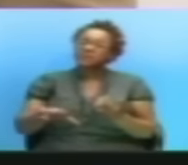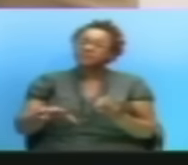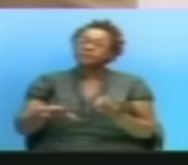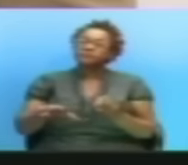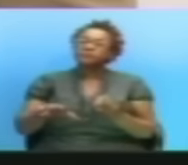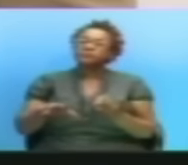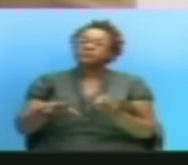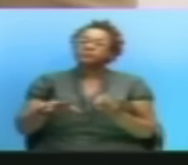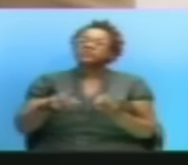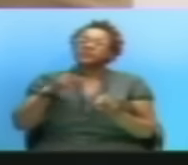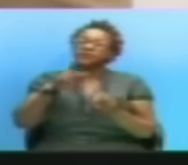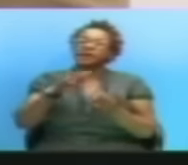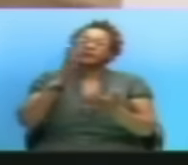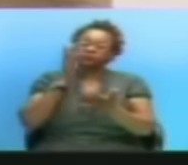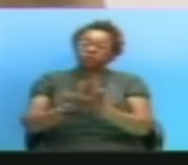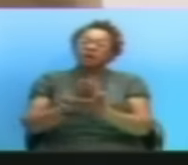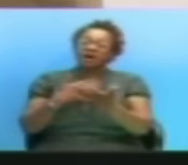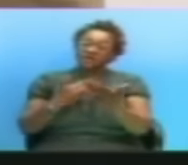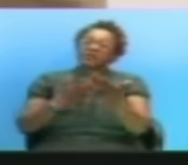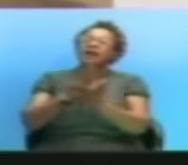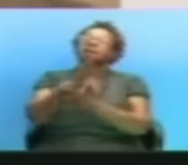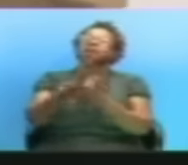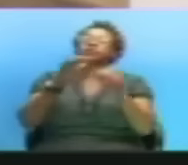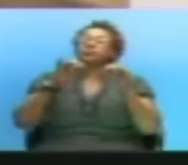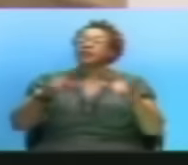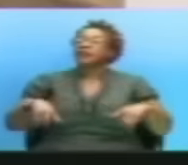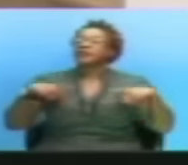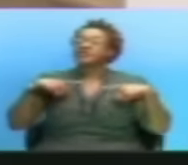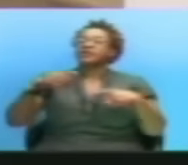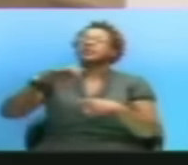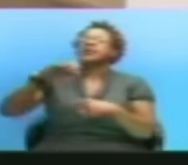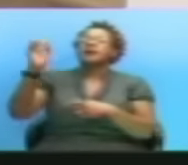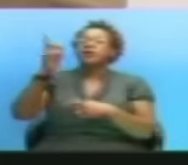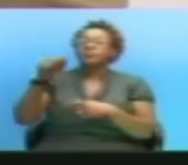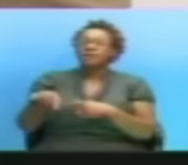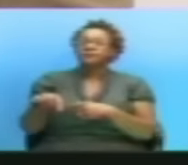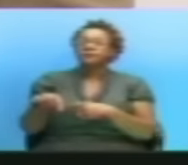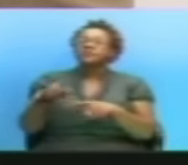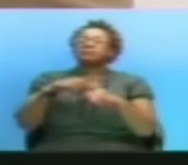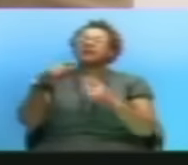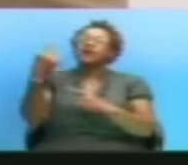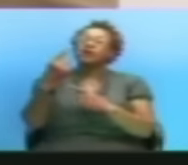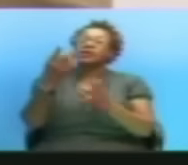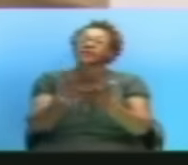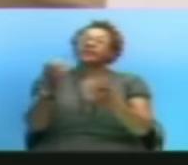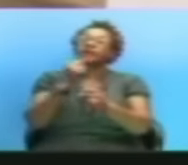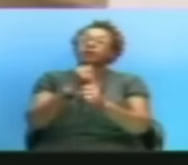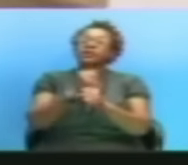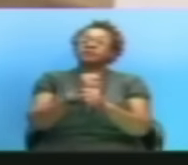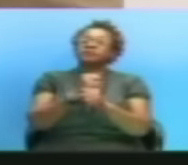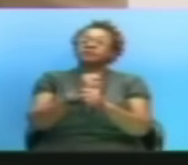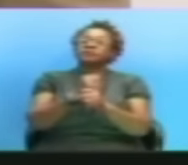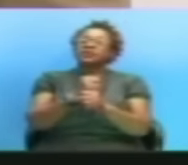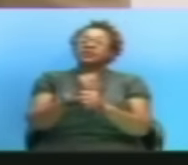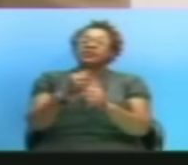they are bona fide, and they have rights to be in this city. The only thing they are doing is they are taking their wares